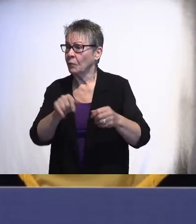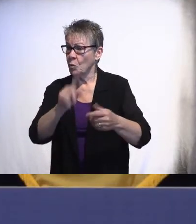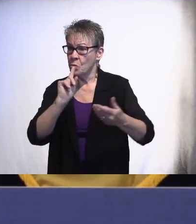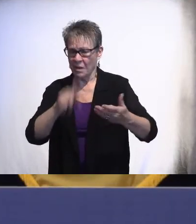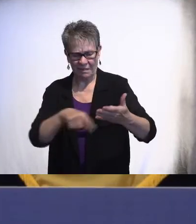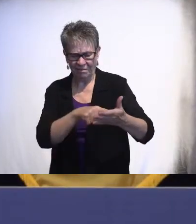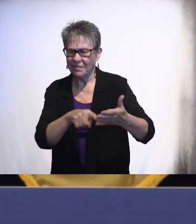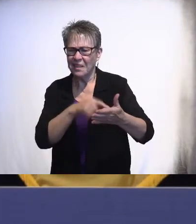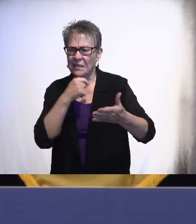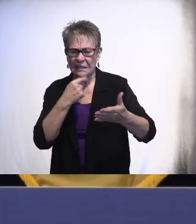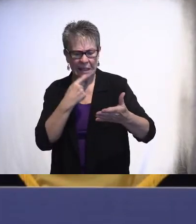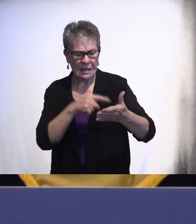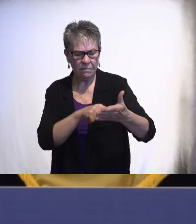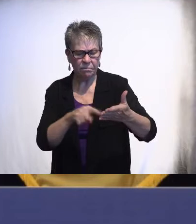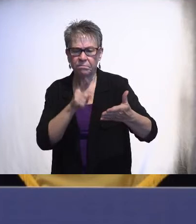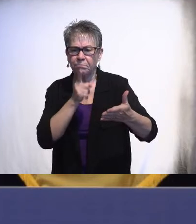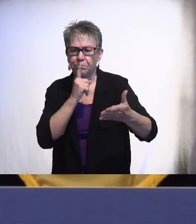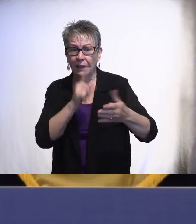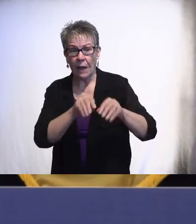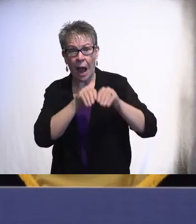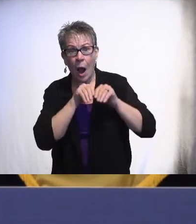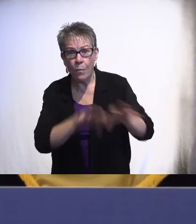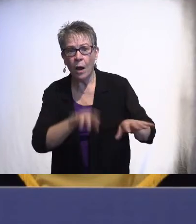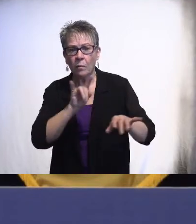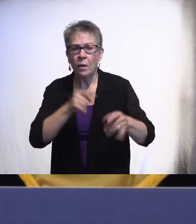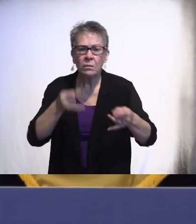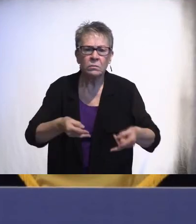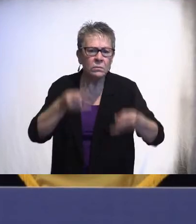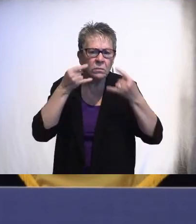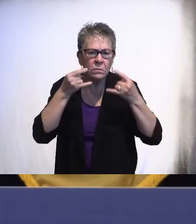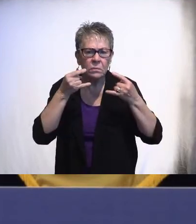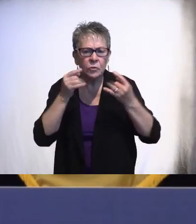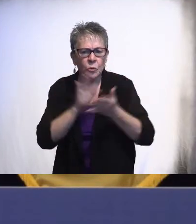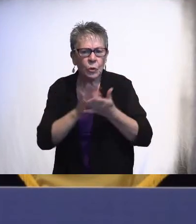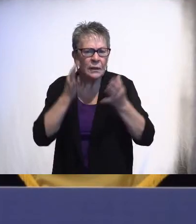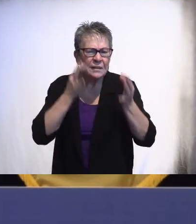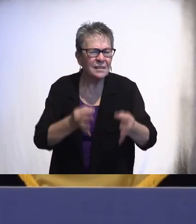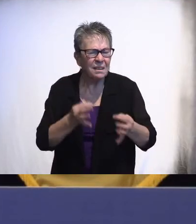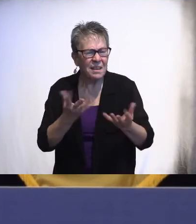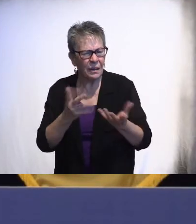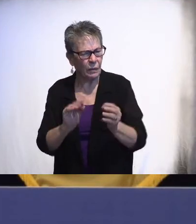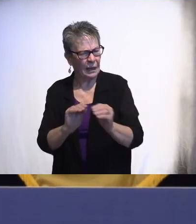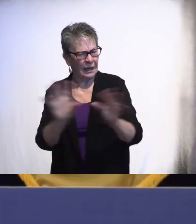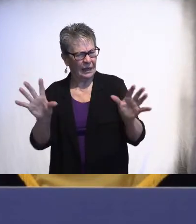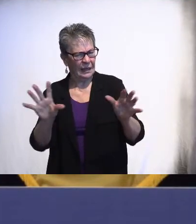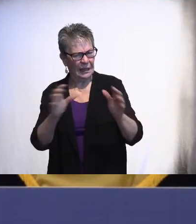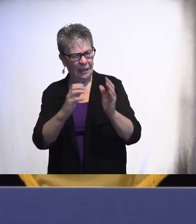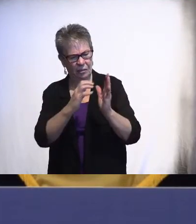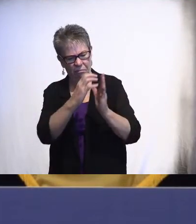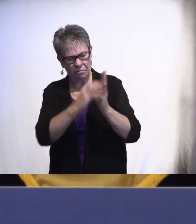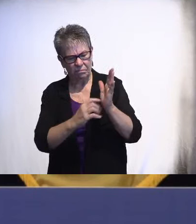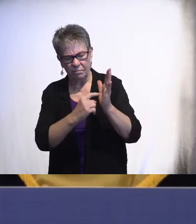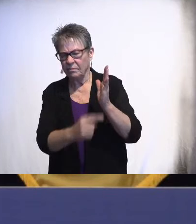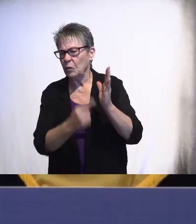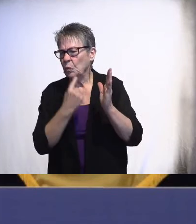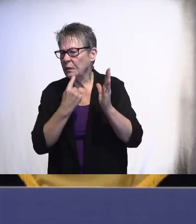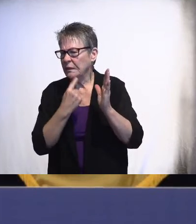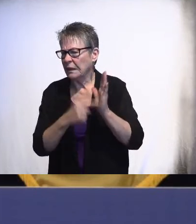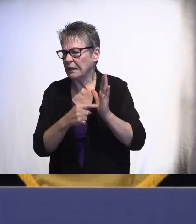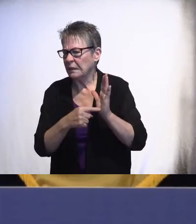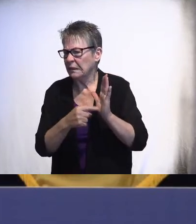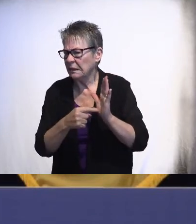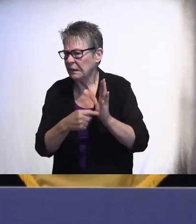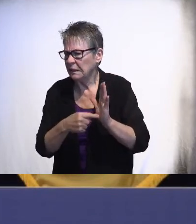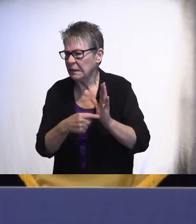like to ask if this also means you might lift the mask mandate in state buildings, including at this briefing where we're all vaccinated,